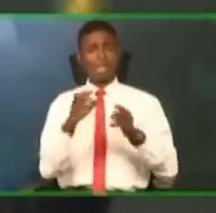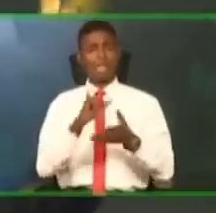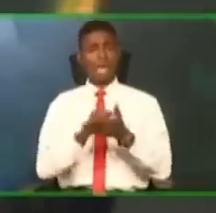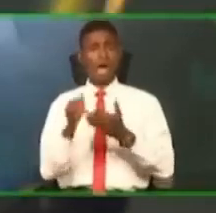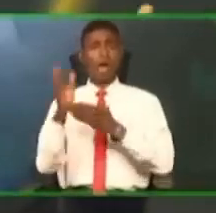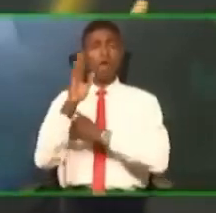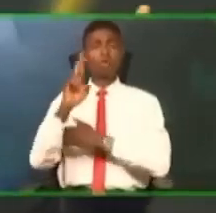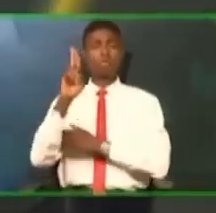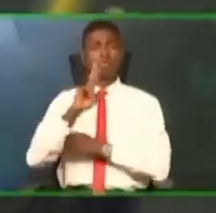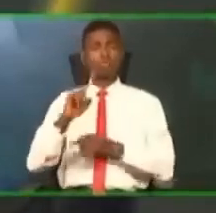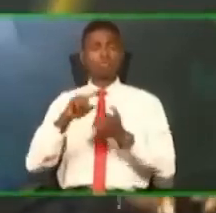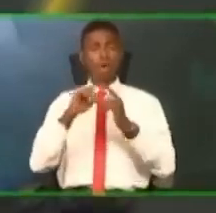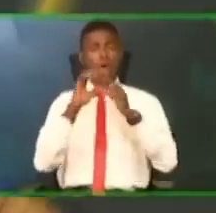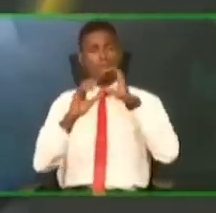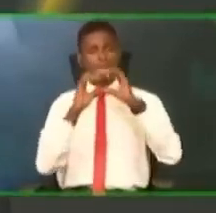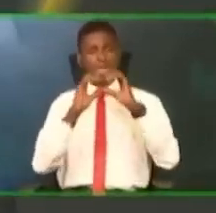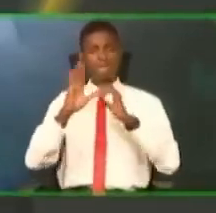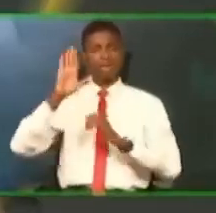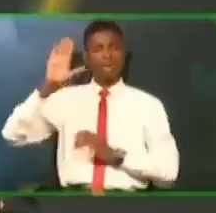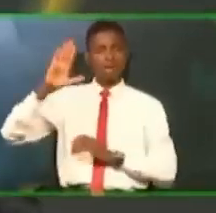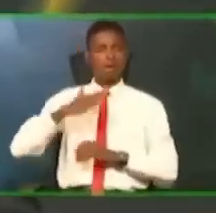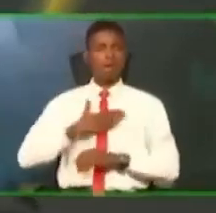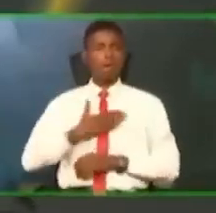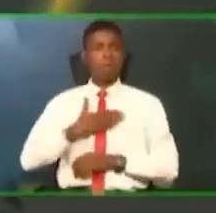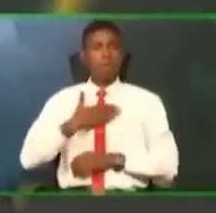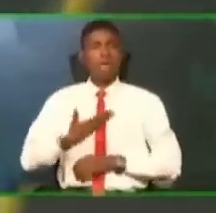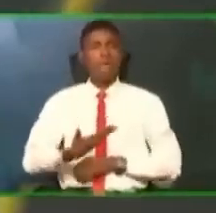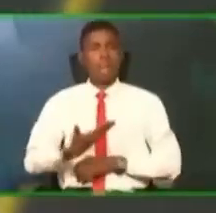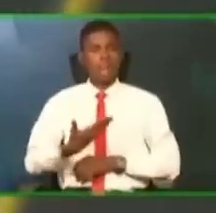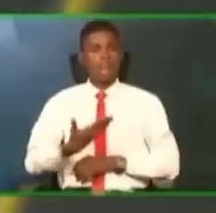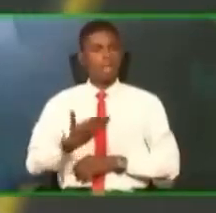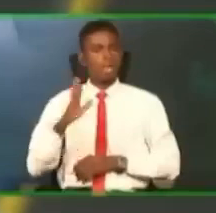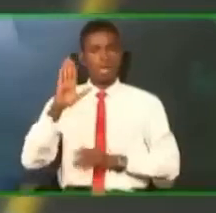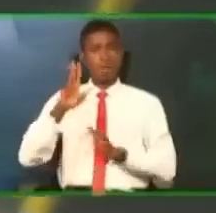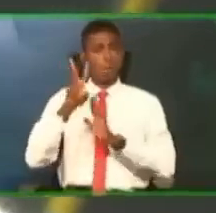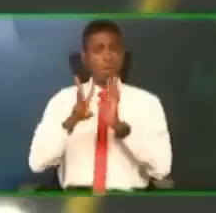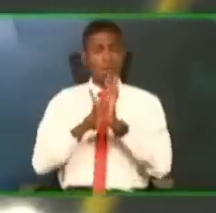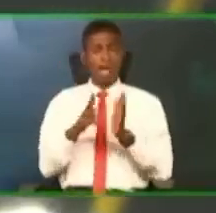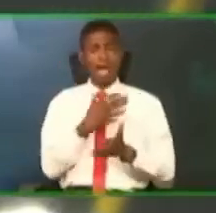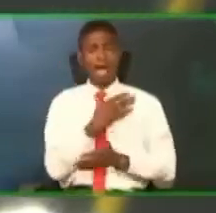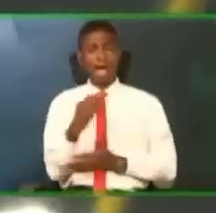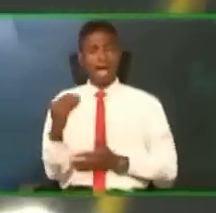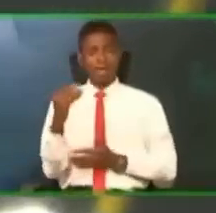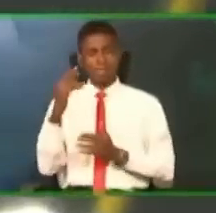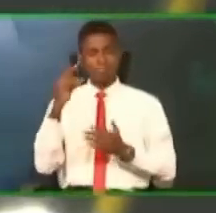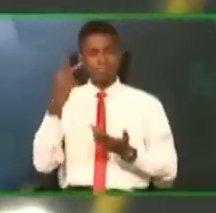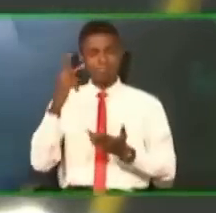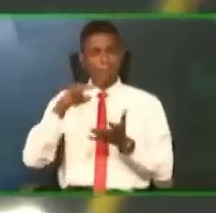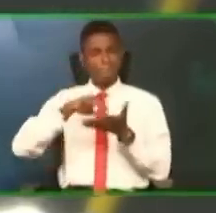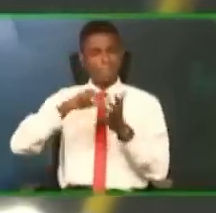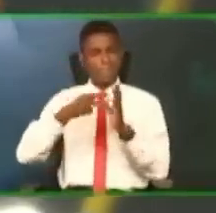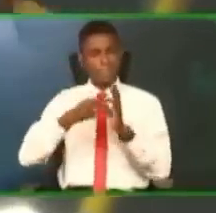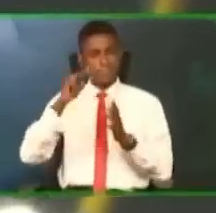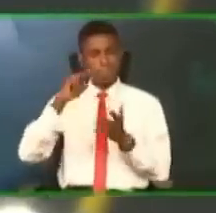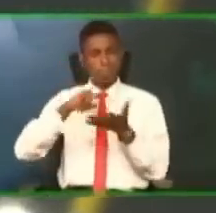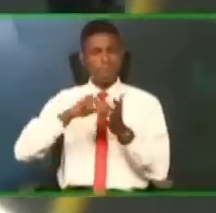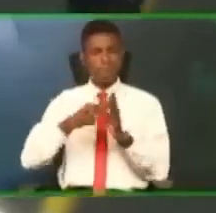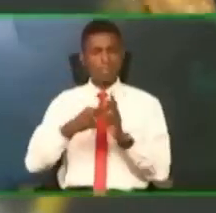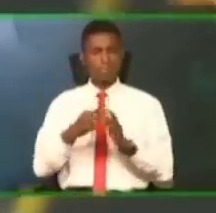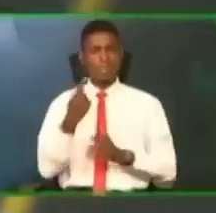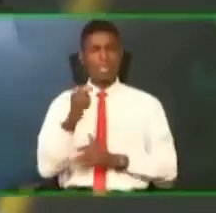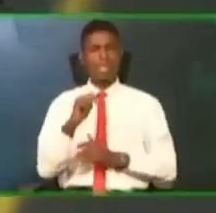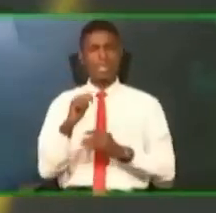communicate his will and his intent. Let me take it again. That the concept of the voice of God is not limited to